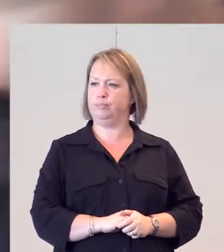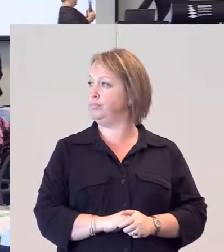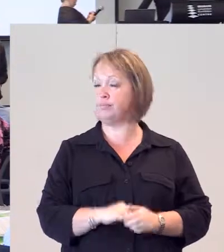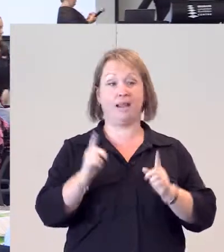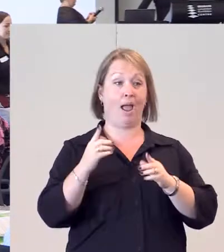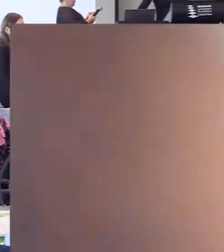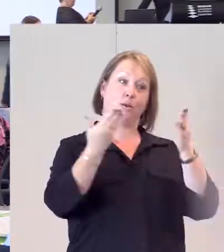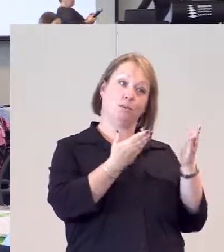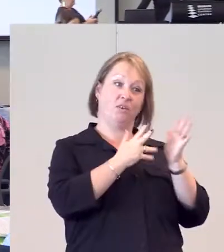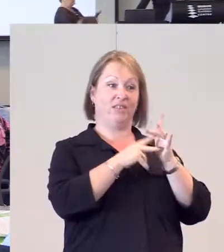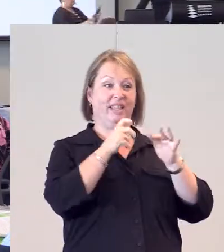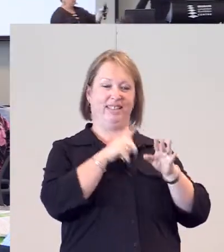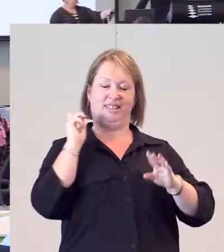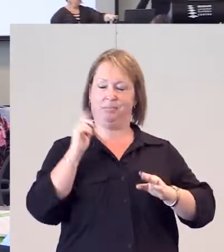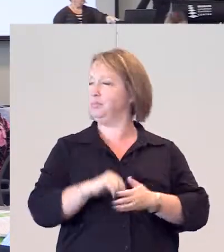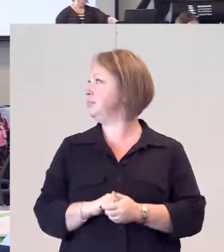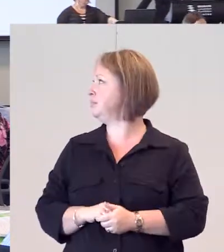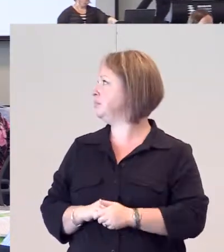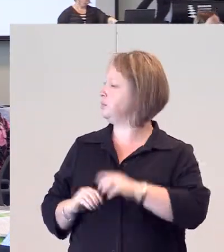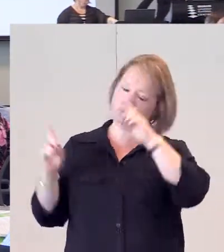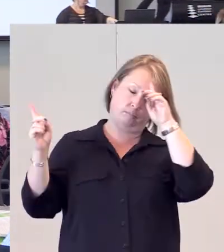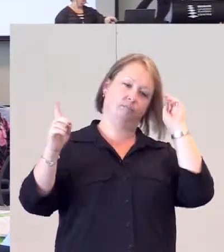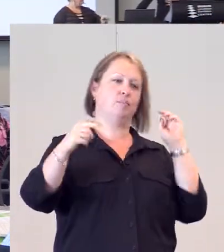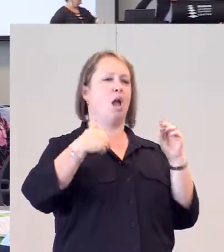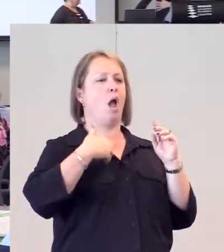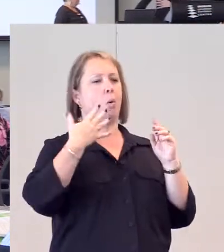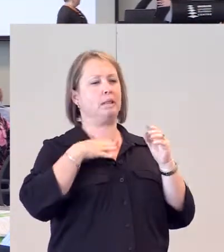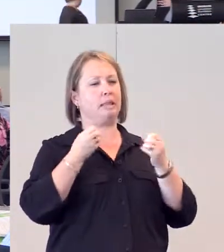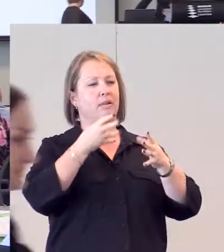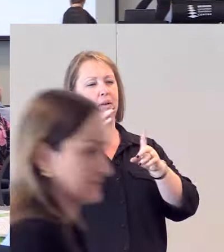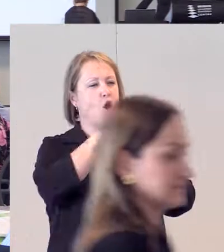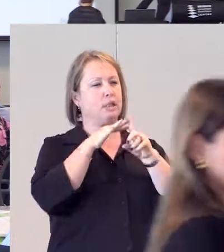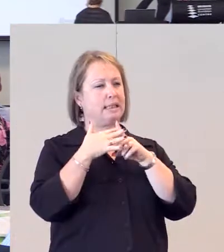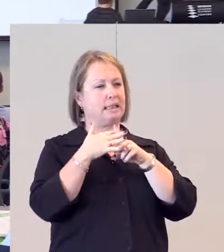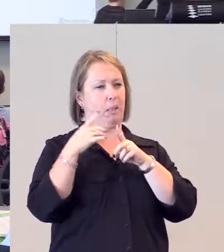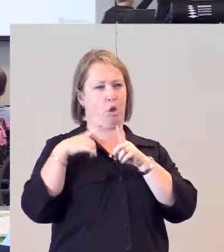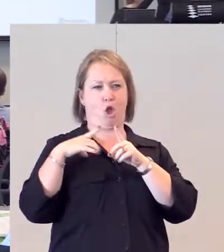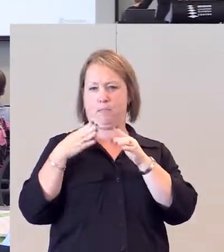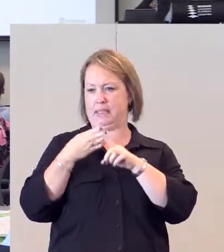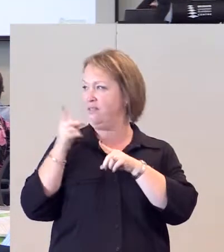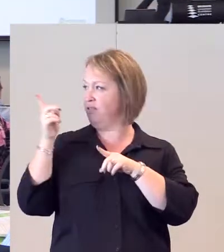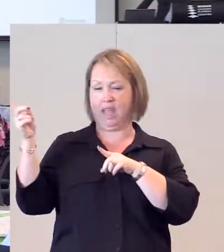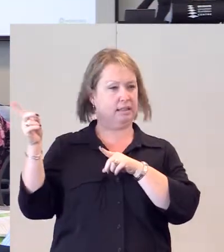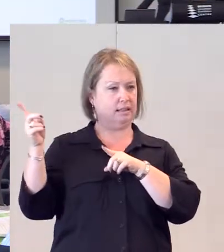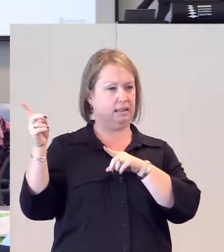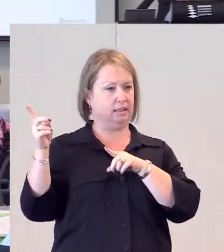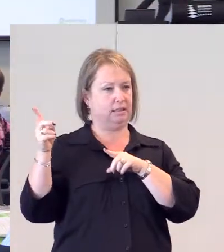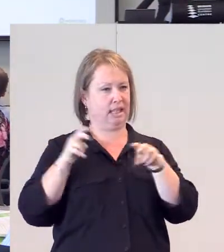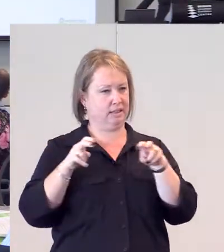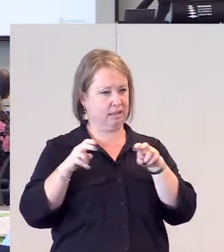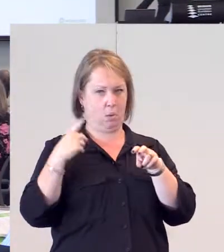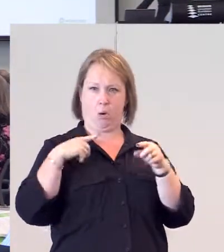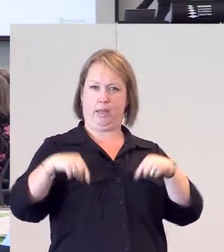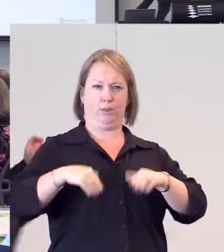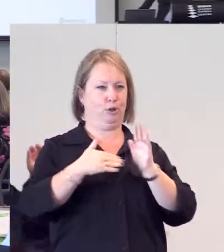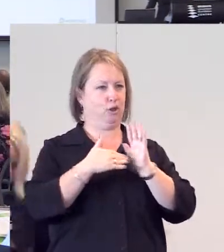Over to Vicky. Oh, okay. And I do just want to put another bit of context around the purpose of that exercise and what we're here for today, and that's